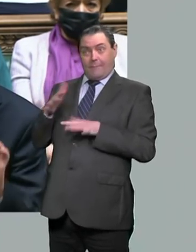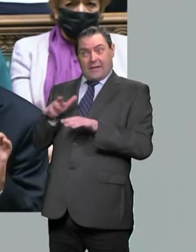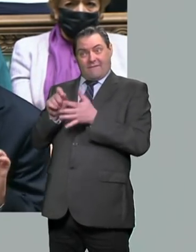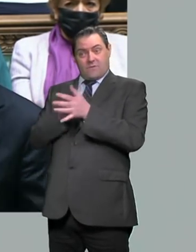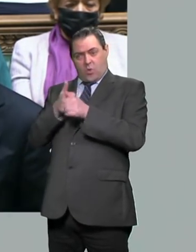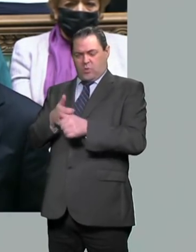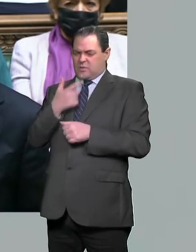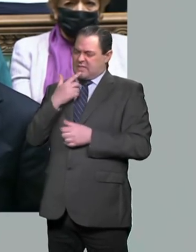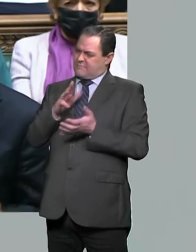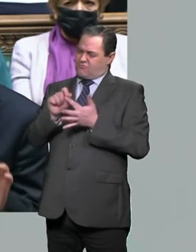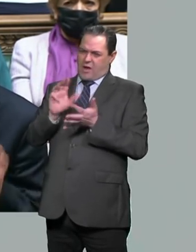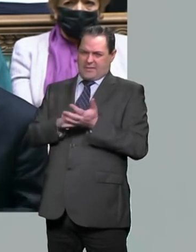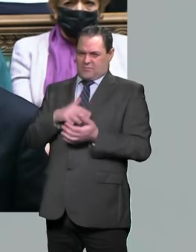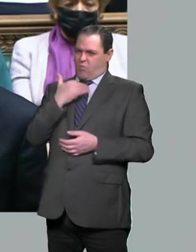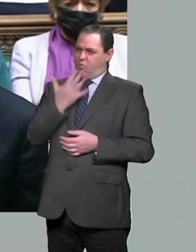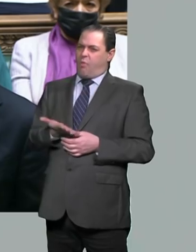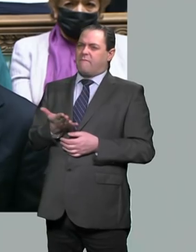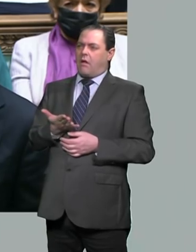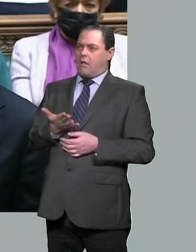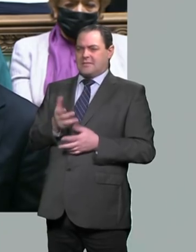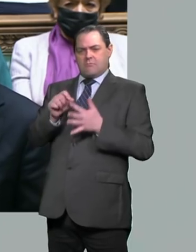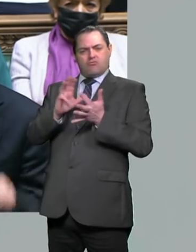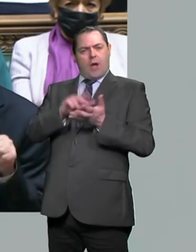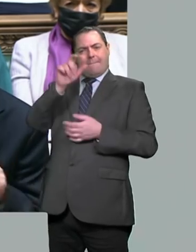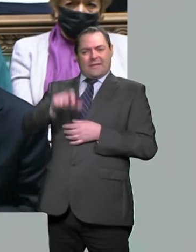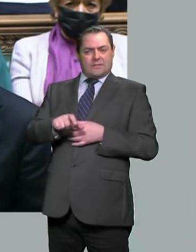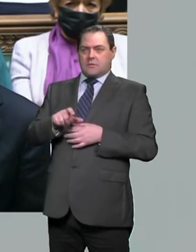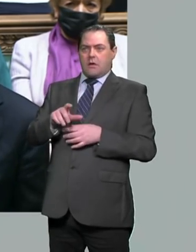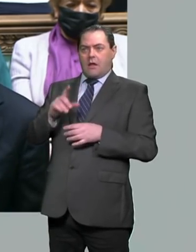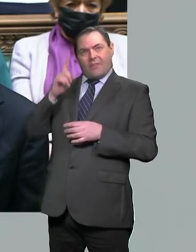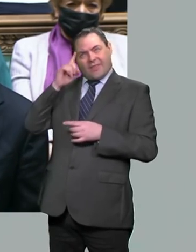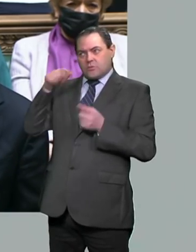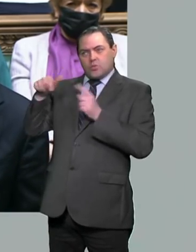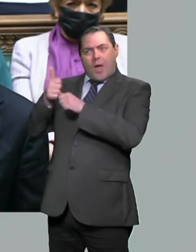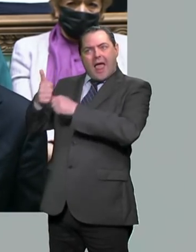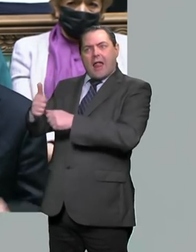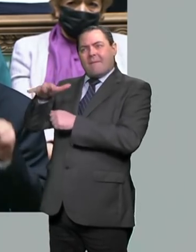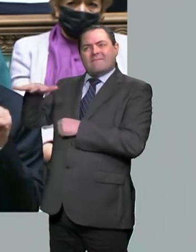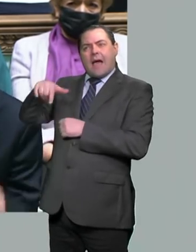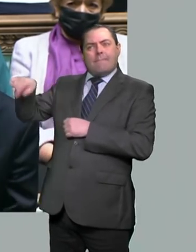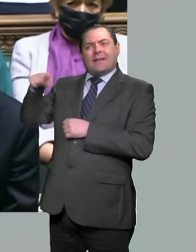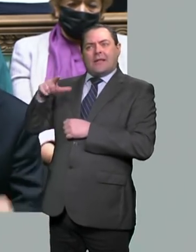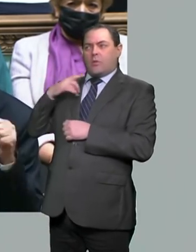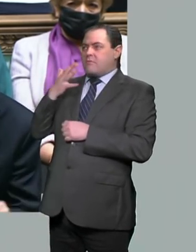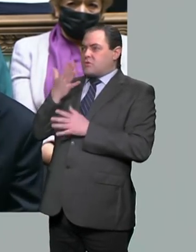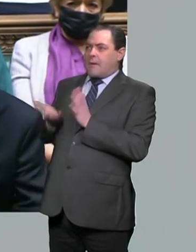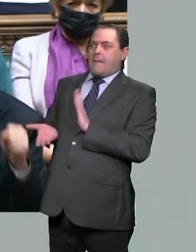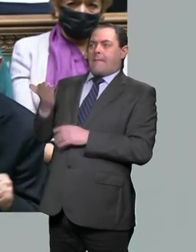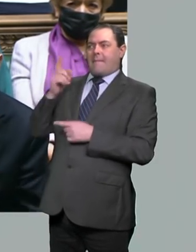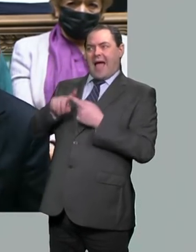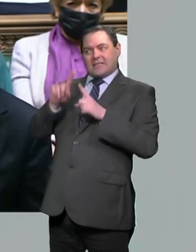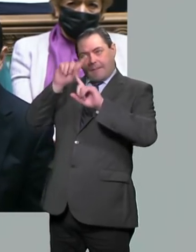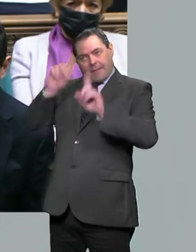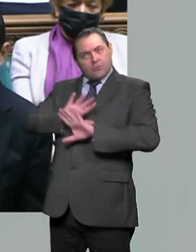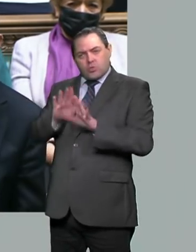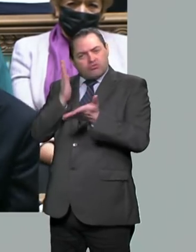him despicable. What use is a Prime Minister who has no plan for families struggling with the cost of living and has lost the trust of the